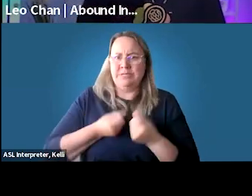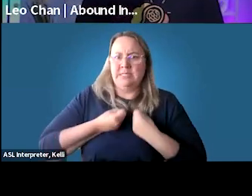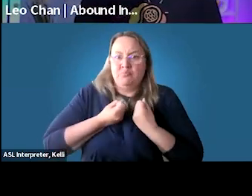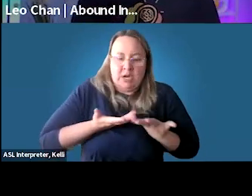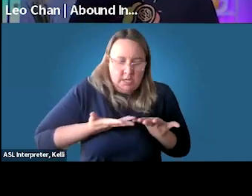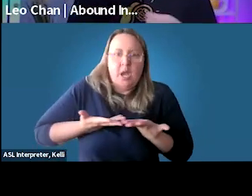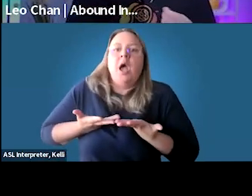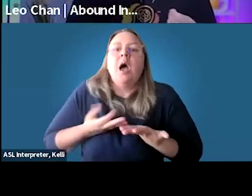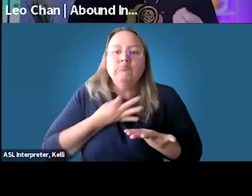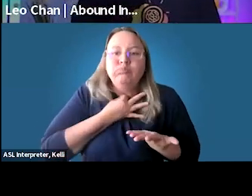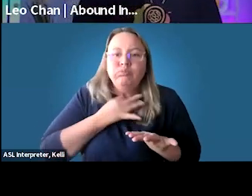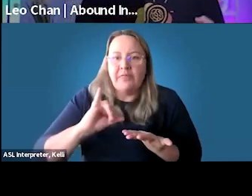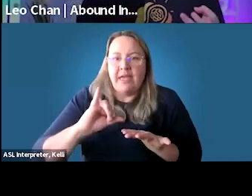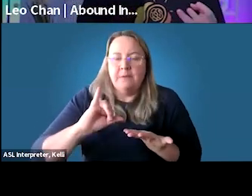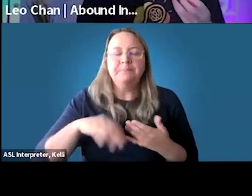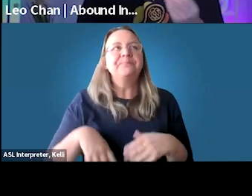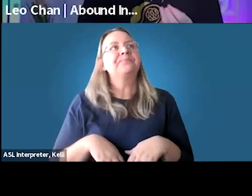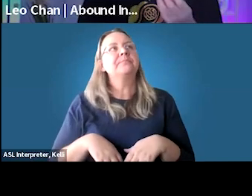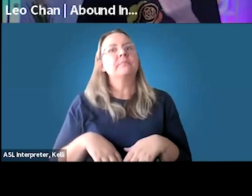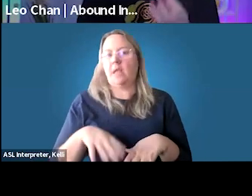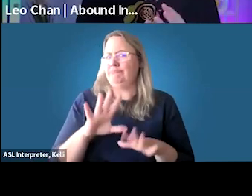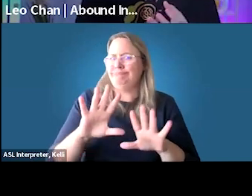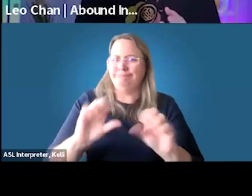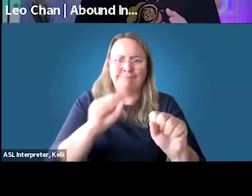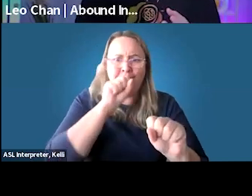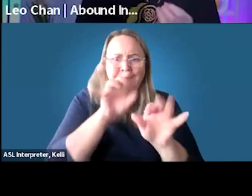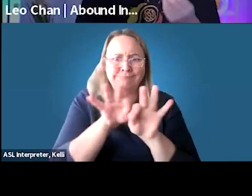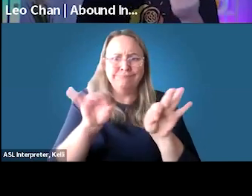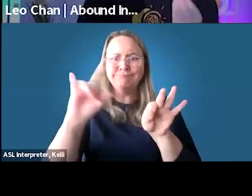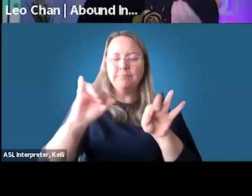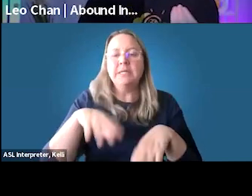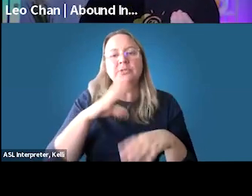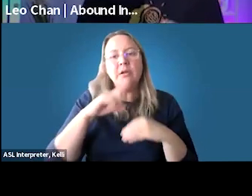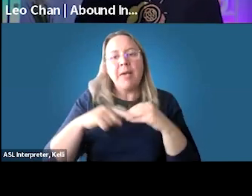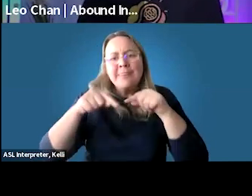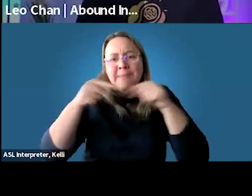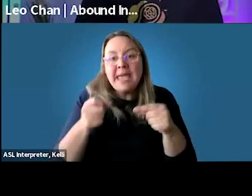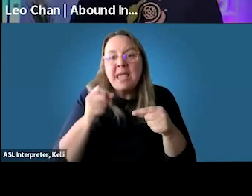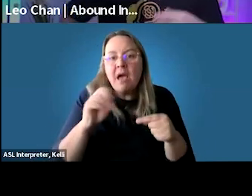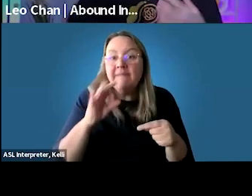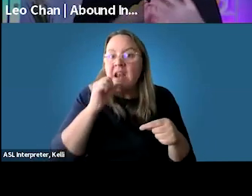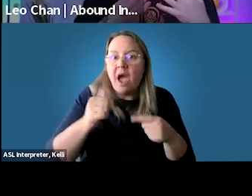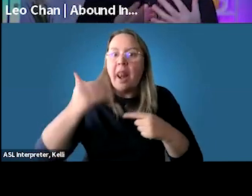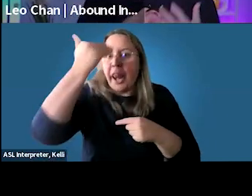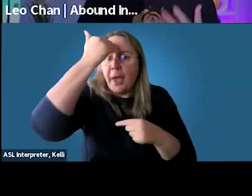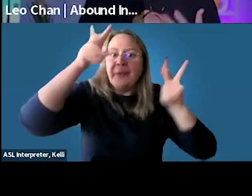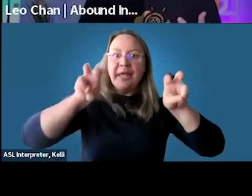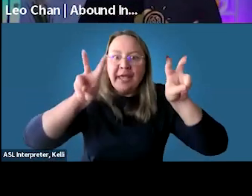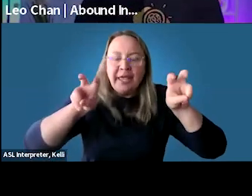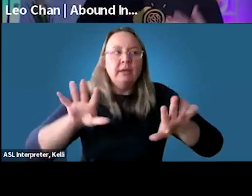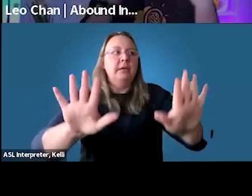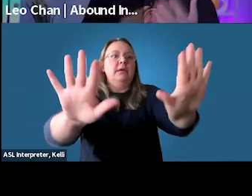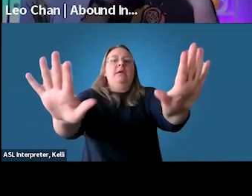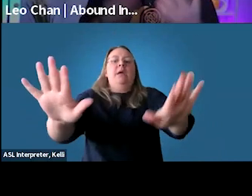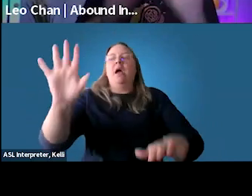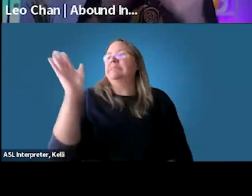curiosity. It is also, I love this phrasing for this, is the pain of not knowing. Have you ever had the pain of not knowing